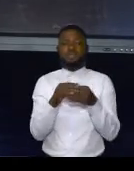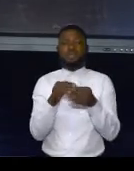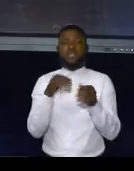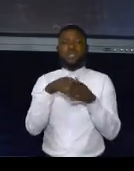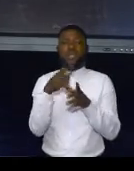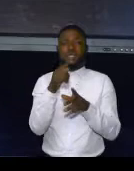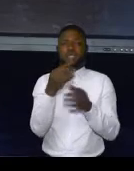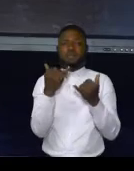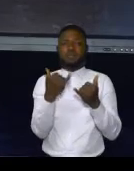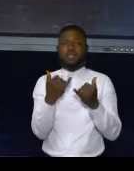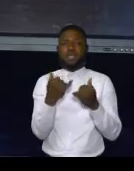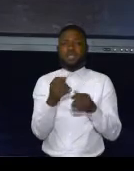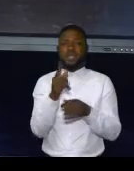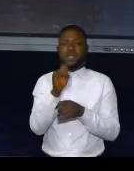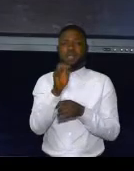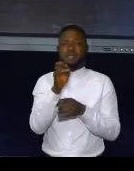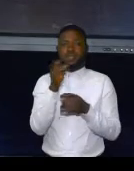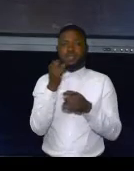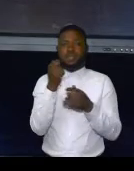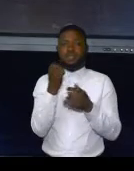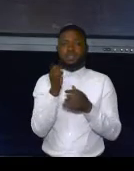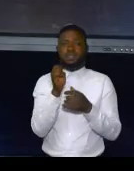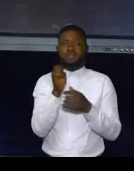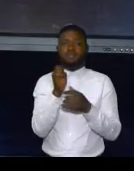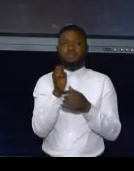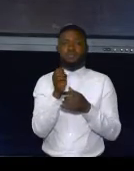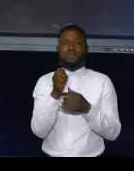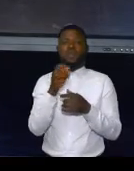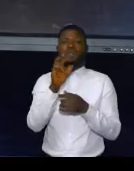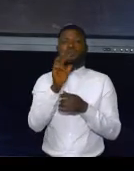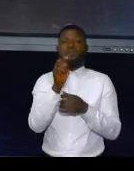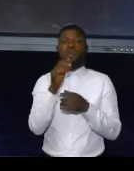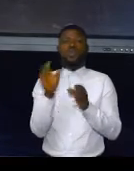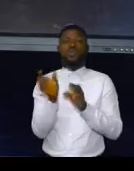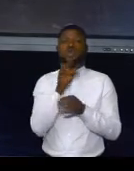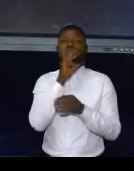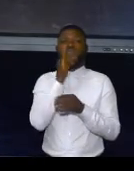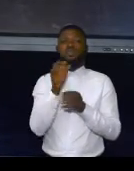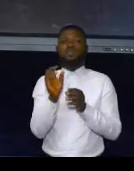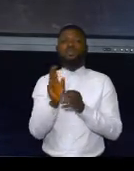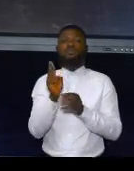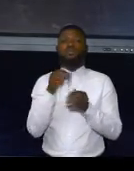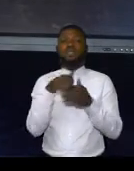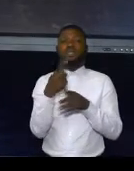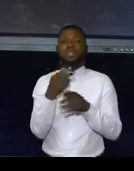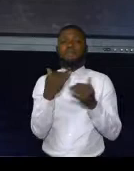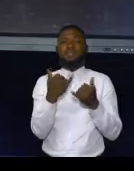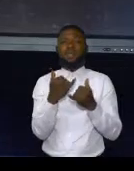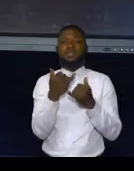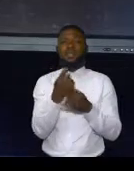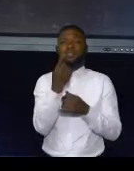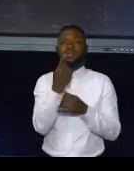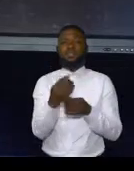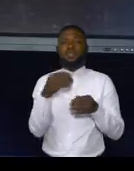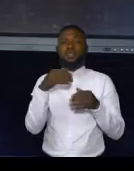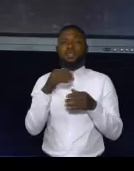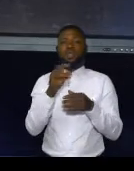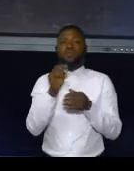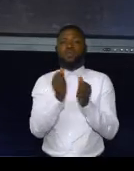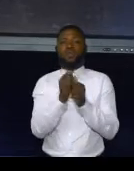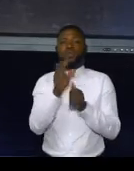sentences in the present tense. Does is used with the third person singular in questions